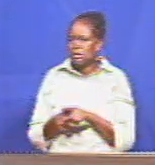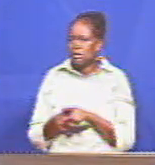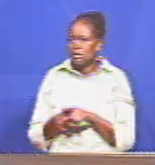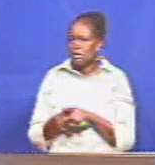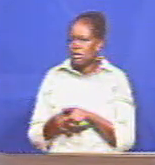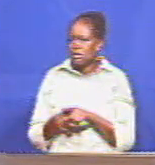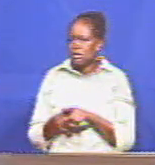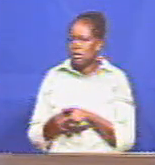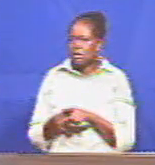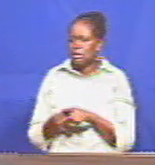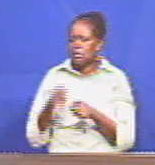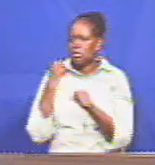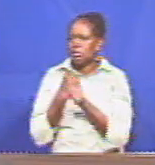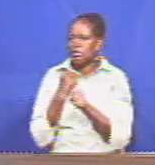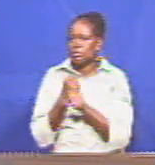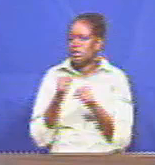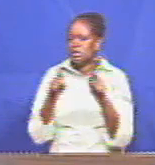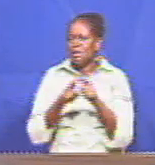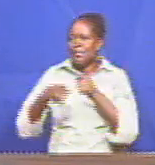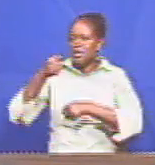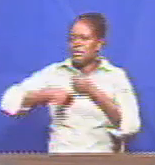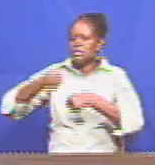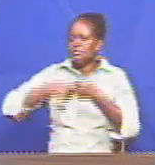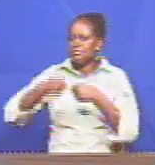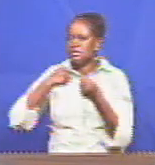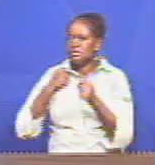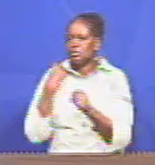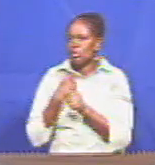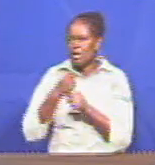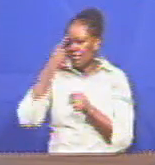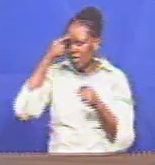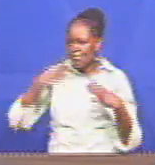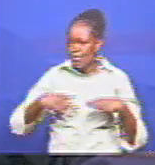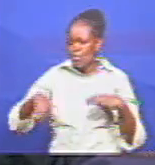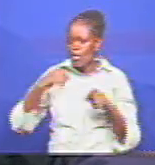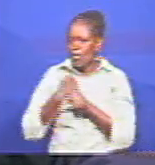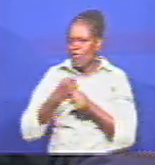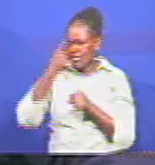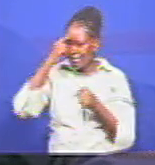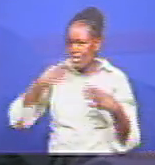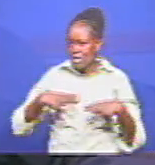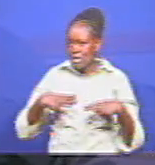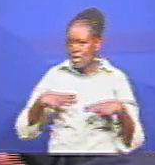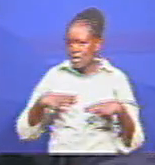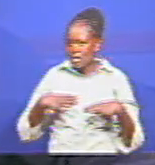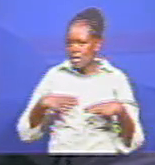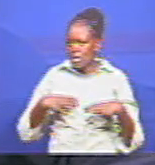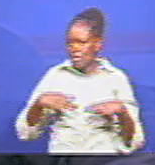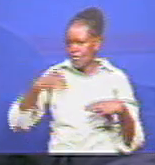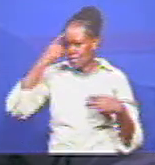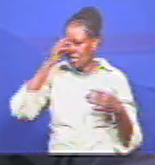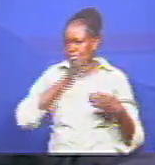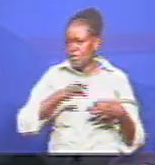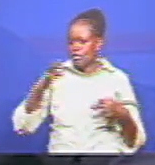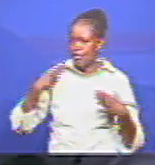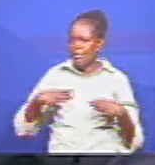somehow doing similar mm-hmm. activities. They are working for the people, we are working also mm-hmm. for the people, mm-hmm. for the spirituality of the